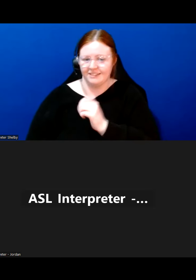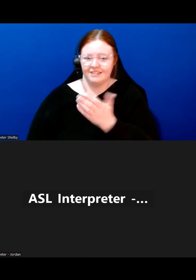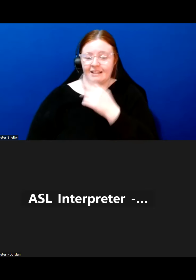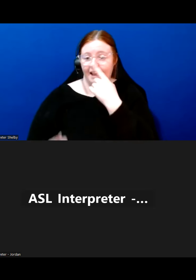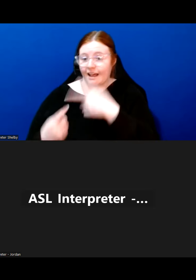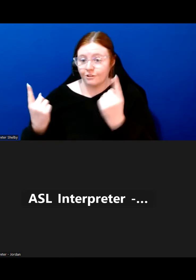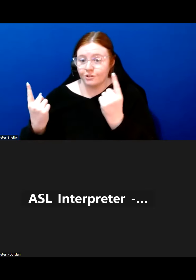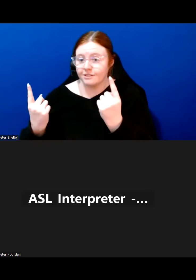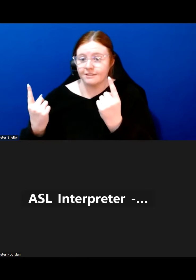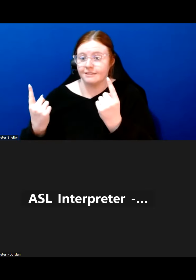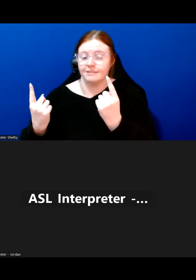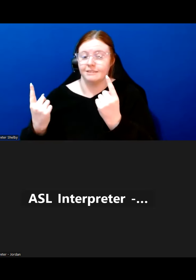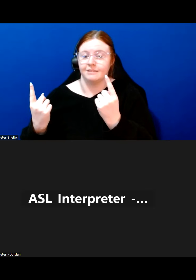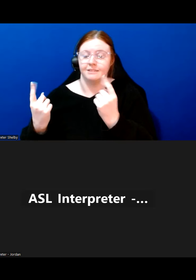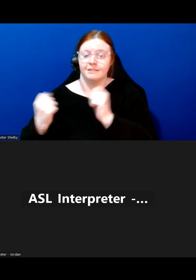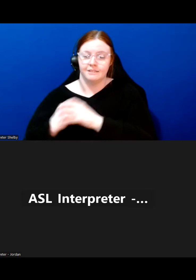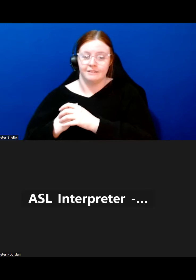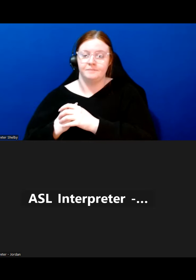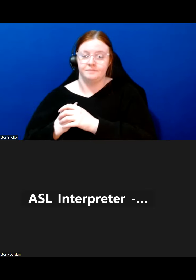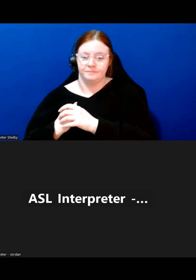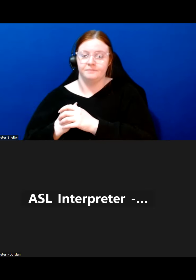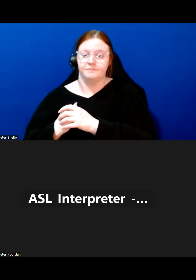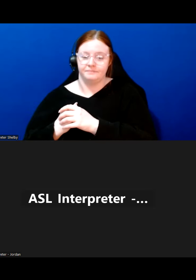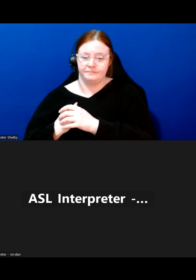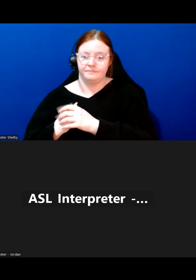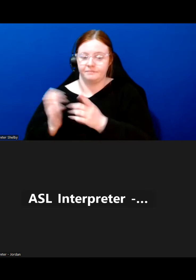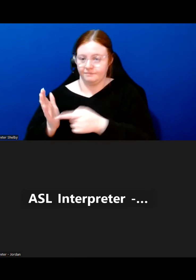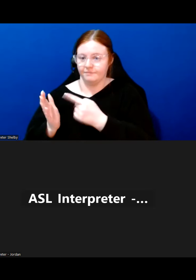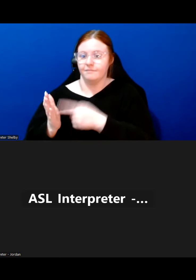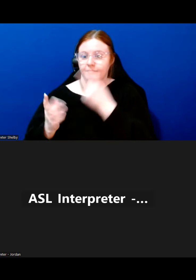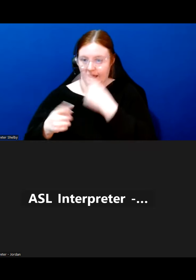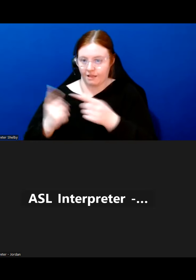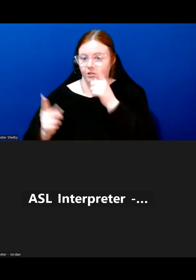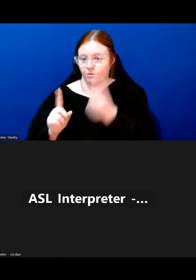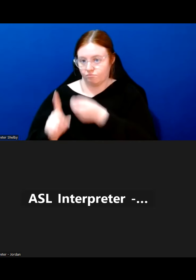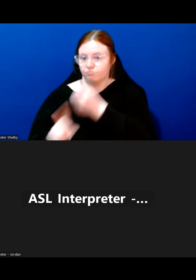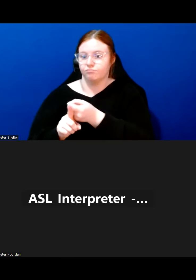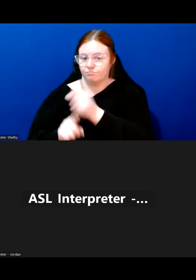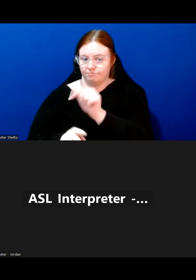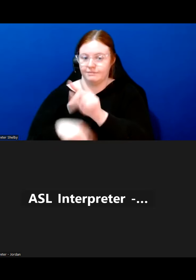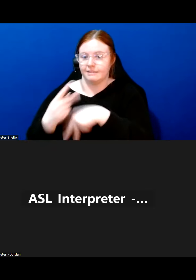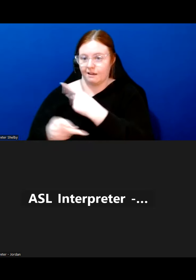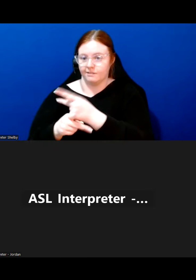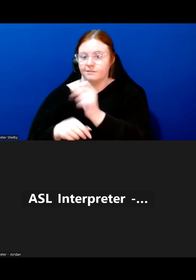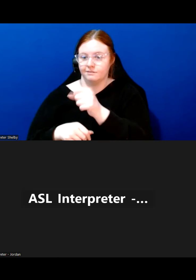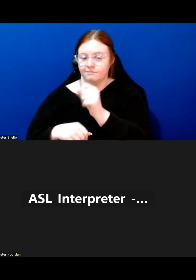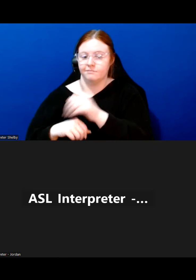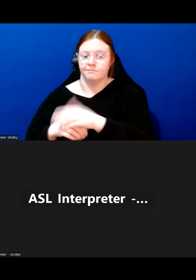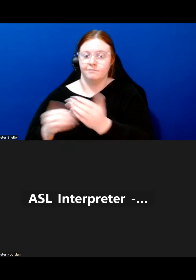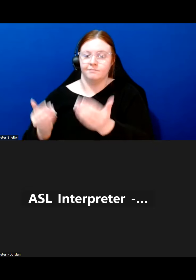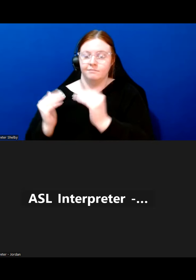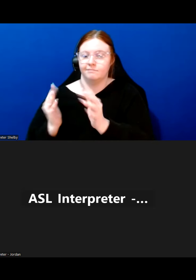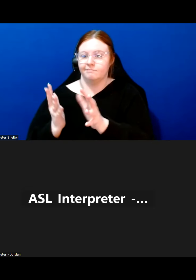Allergies, sometimes we can see that results in a conductive loss. The ruptured